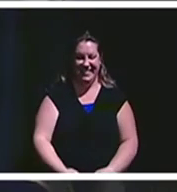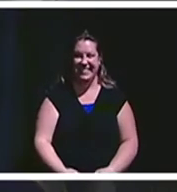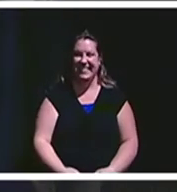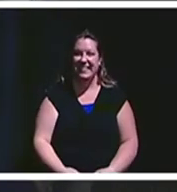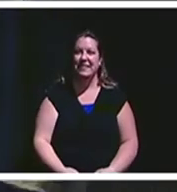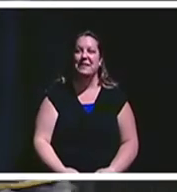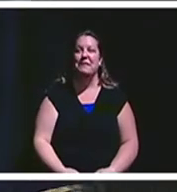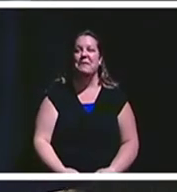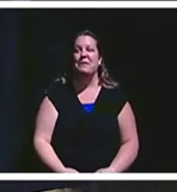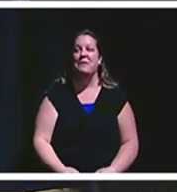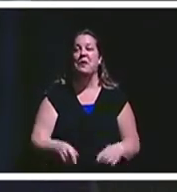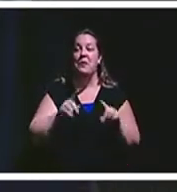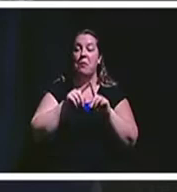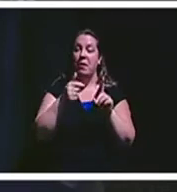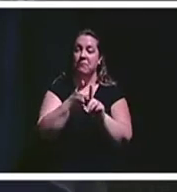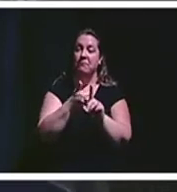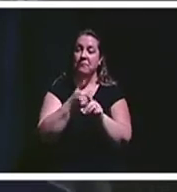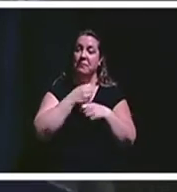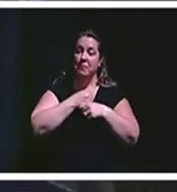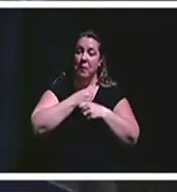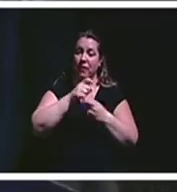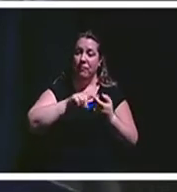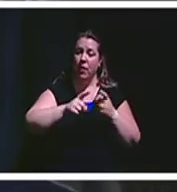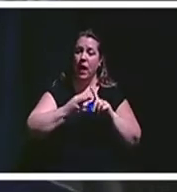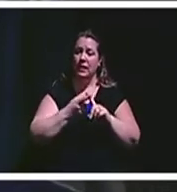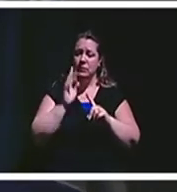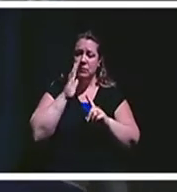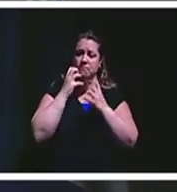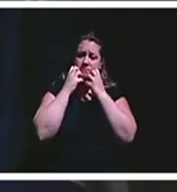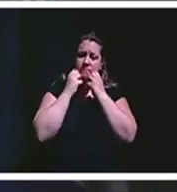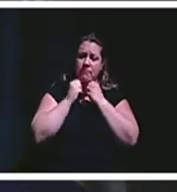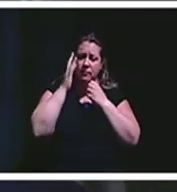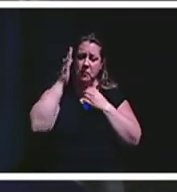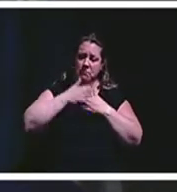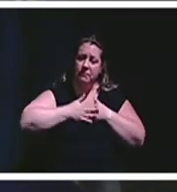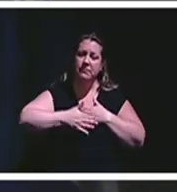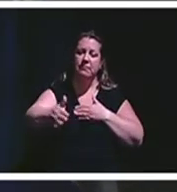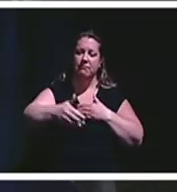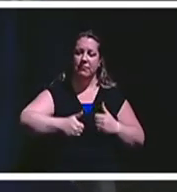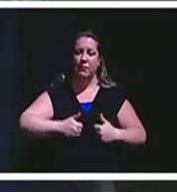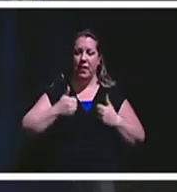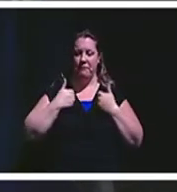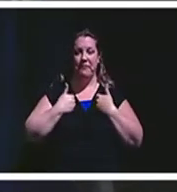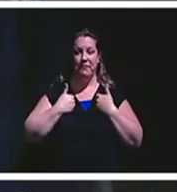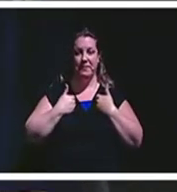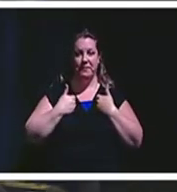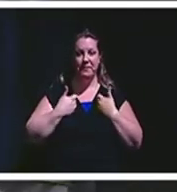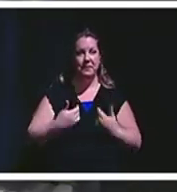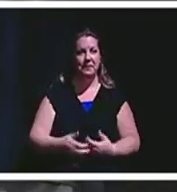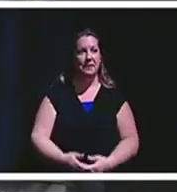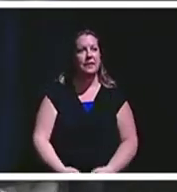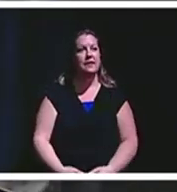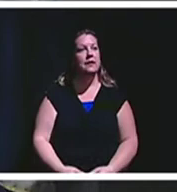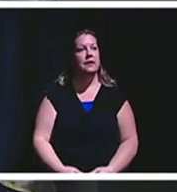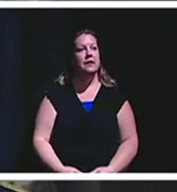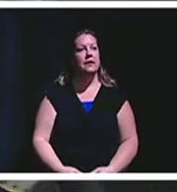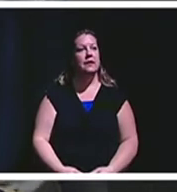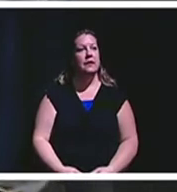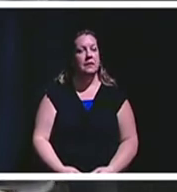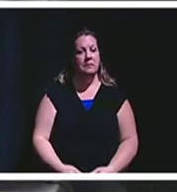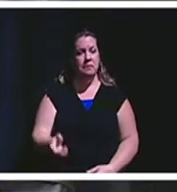But you've made friends that you'll have and cherish for your entire life. You all stand